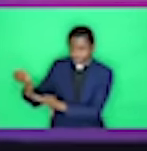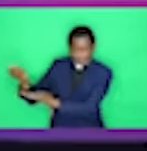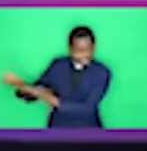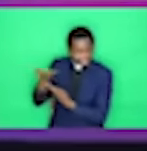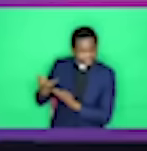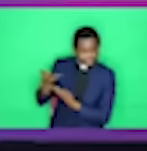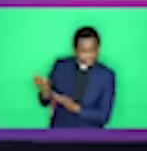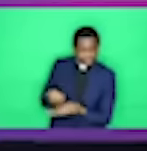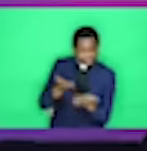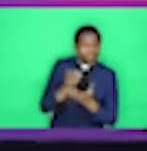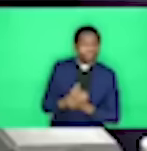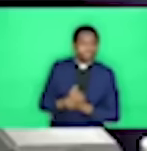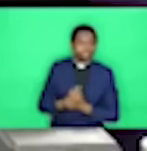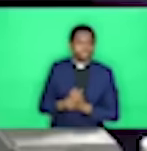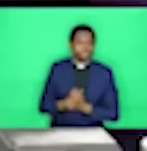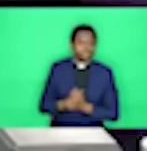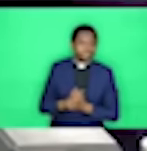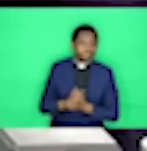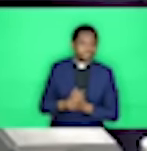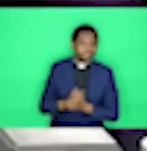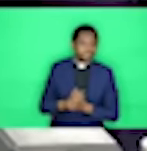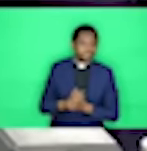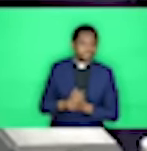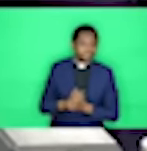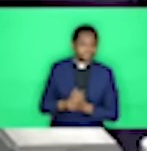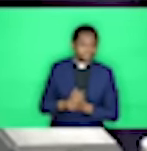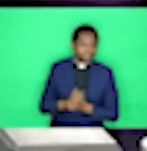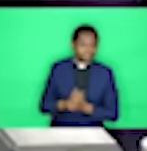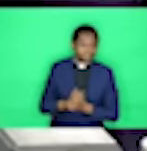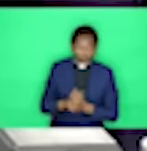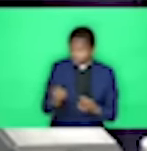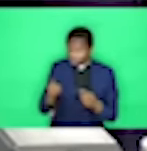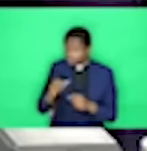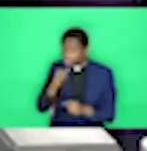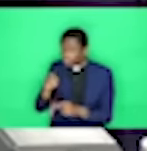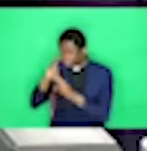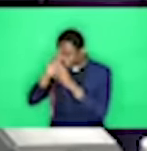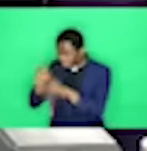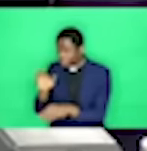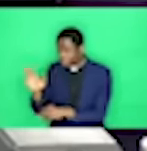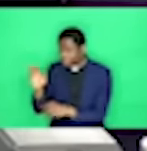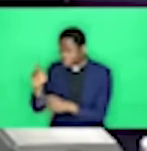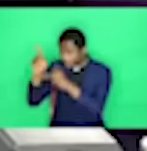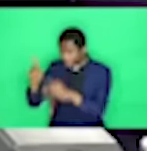You see, when you don't even respect your gate man,